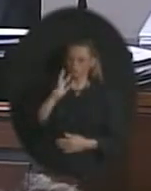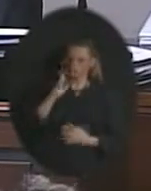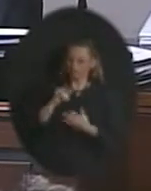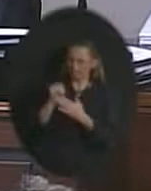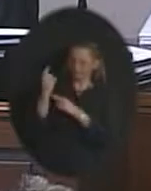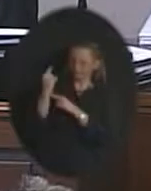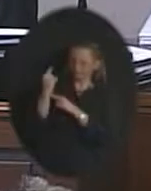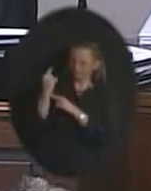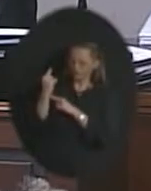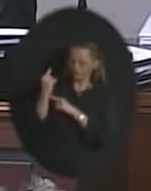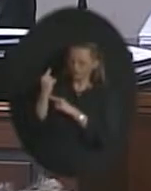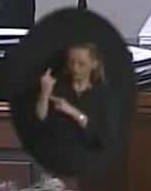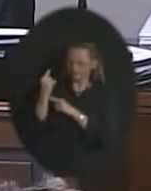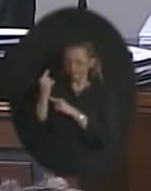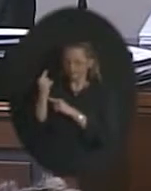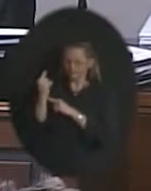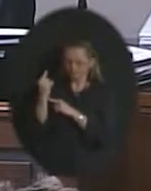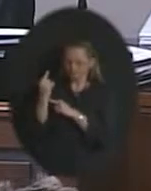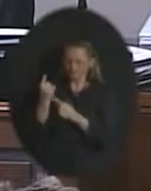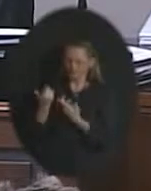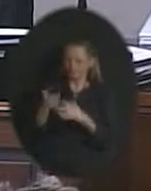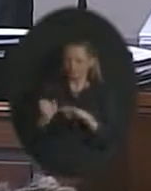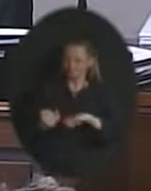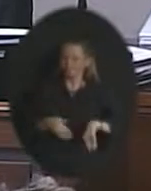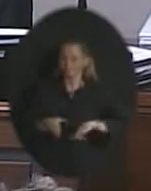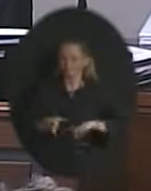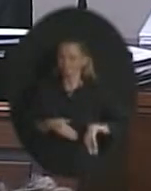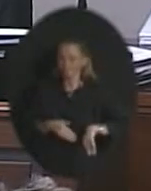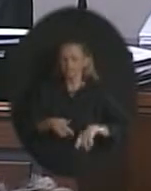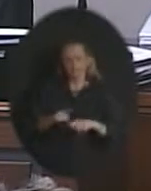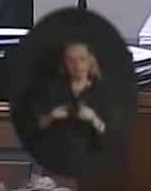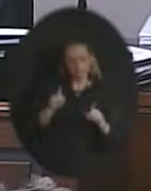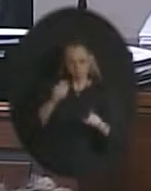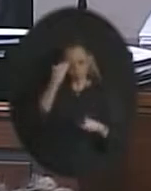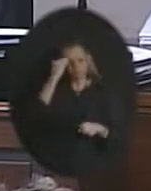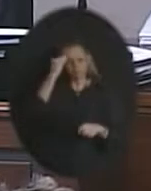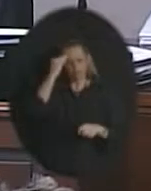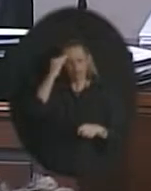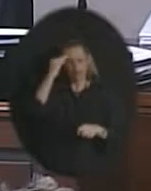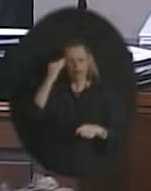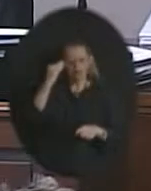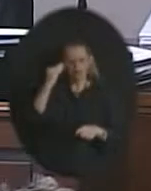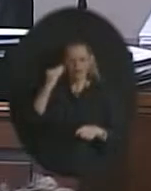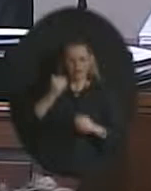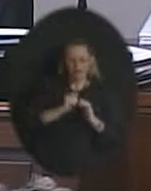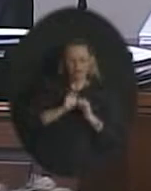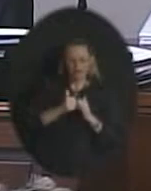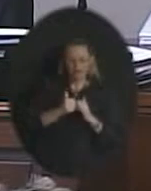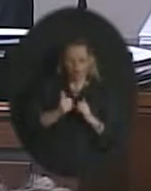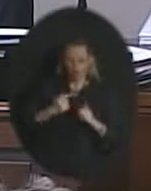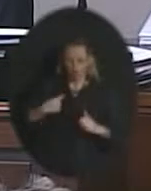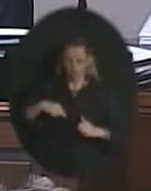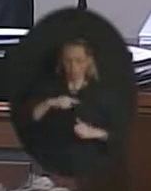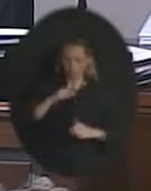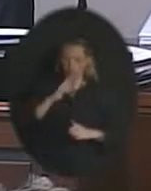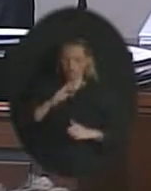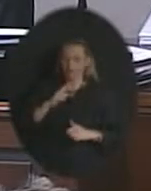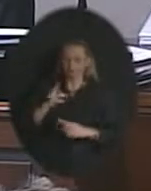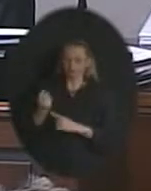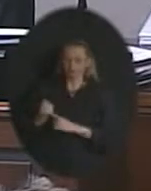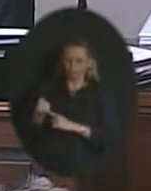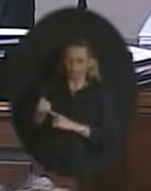we kind of scoot under the rug, but it's something that we need to be aware of, and that is how we're reserved in our work comp self-insured